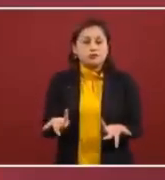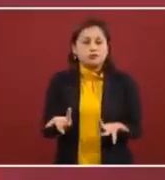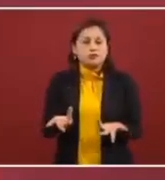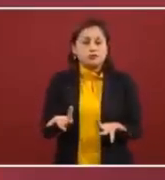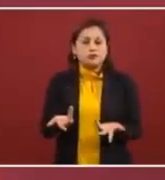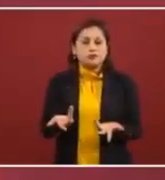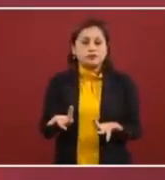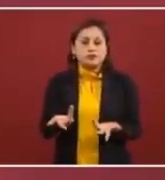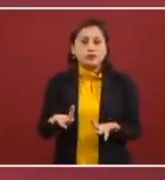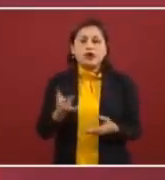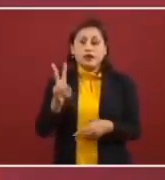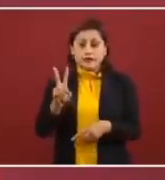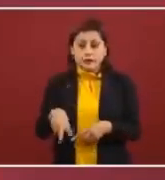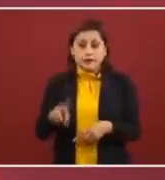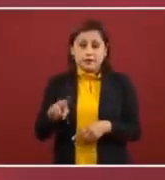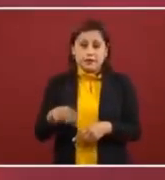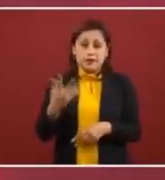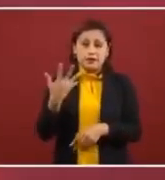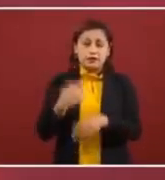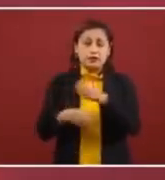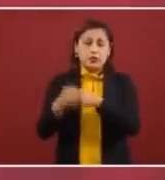There's more than.